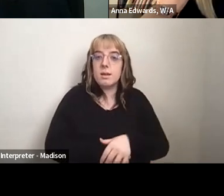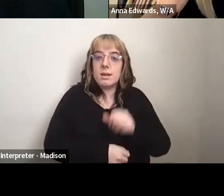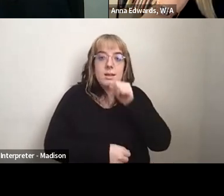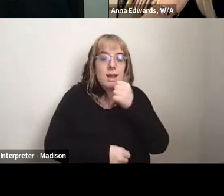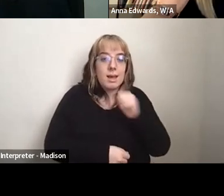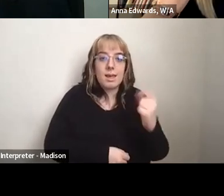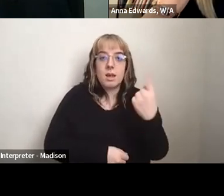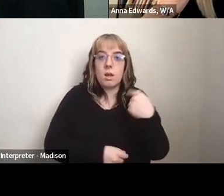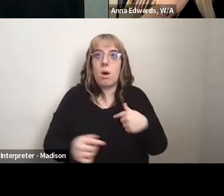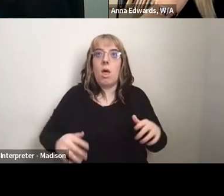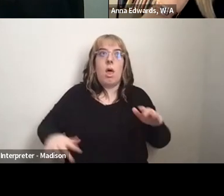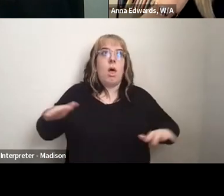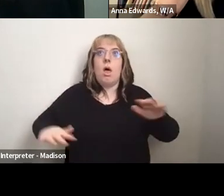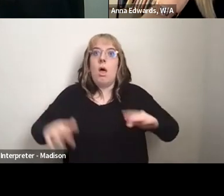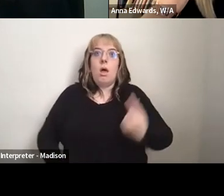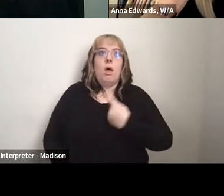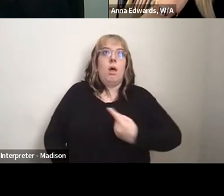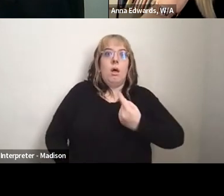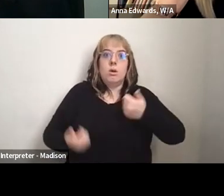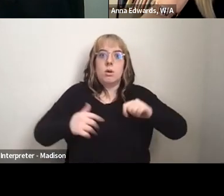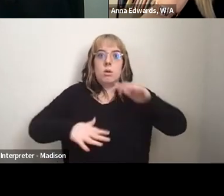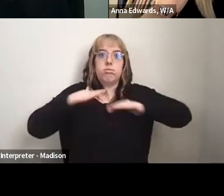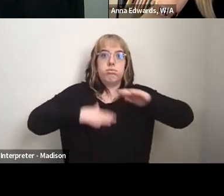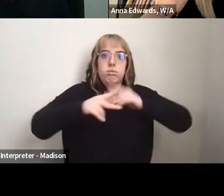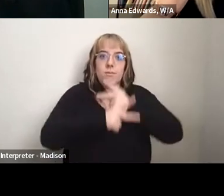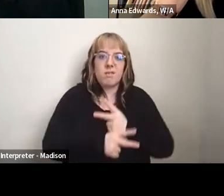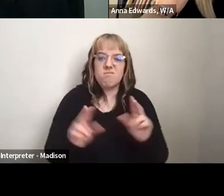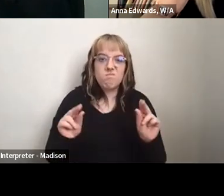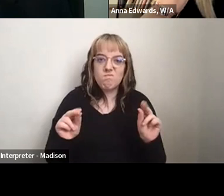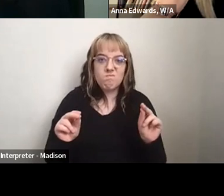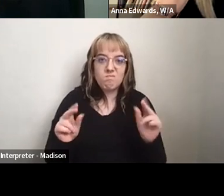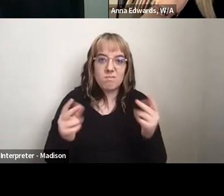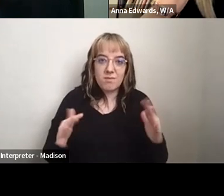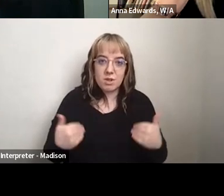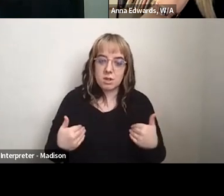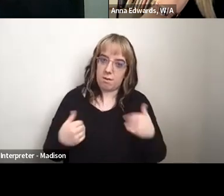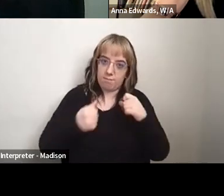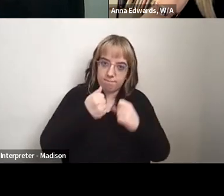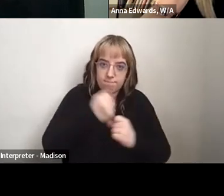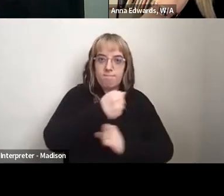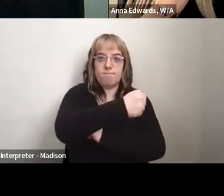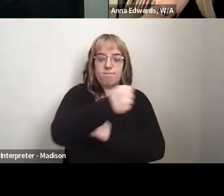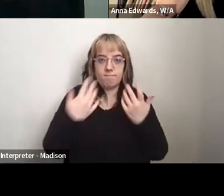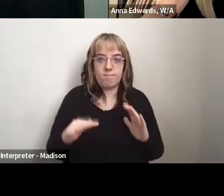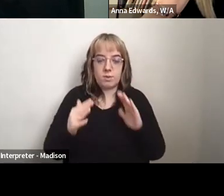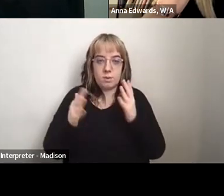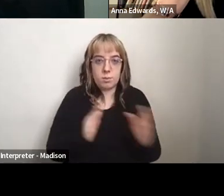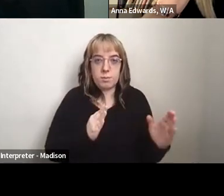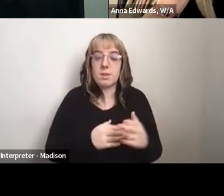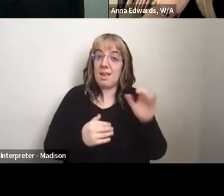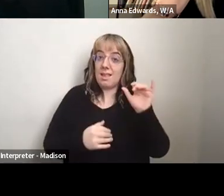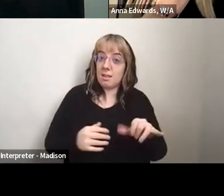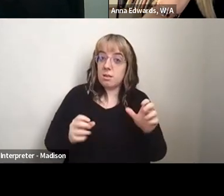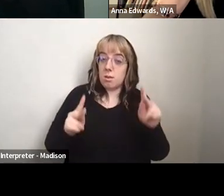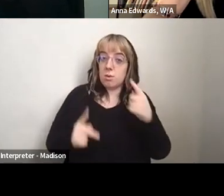at it alone. And we have found that that has been an opportunity for our teachers